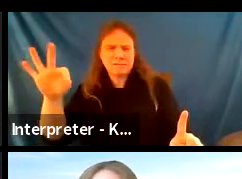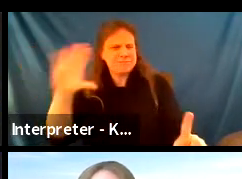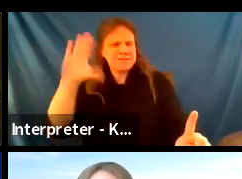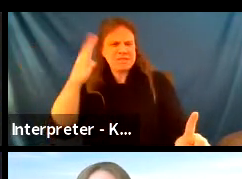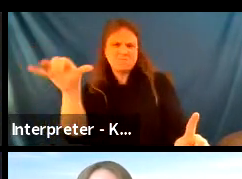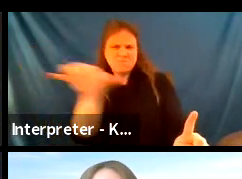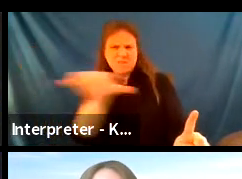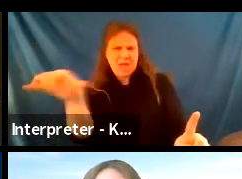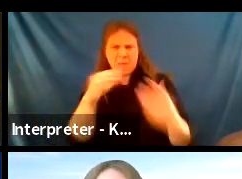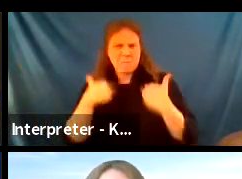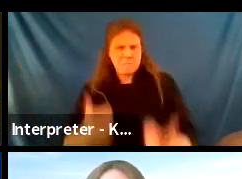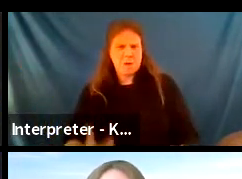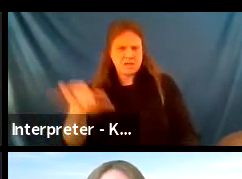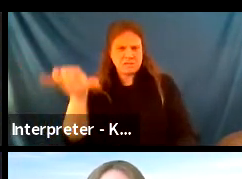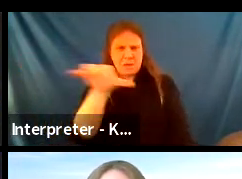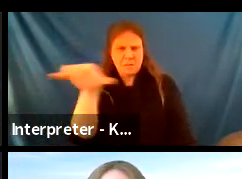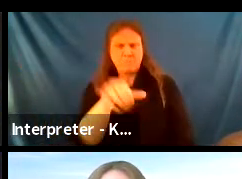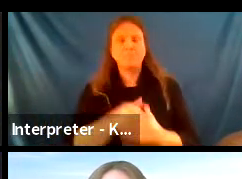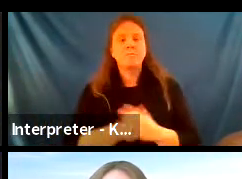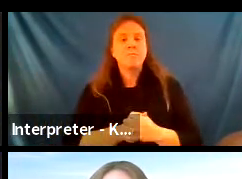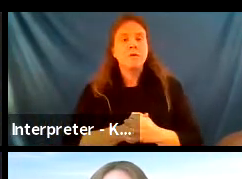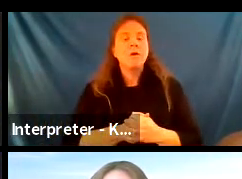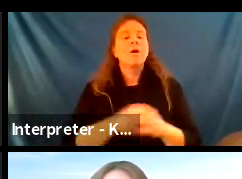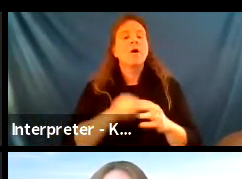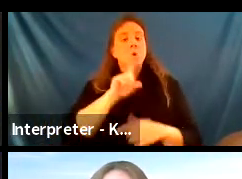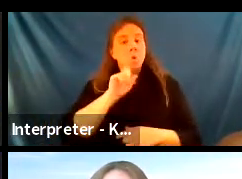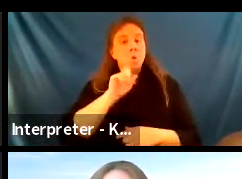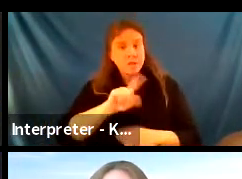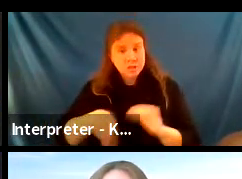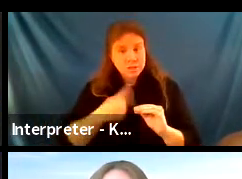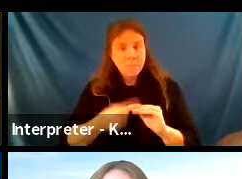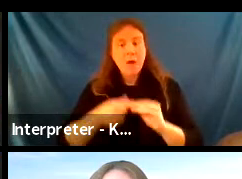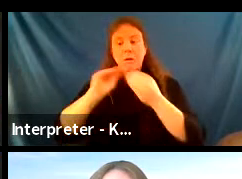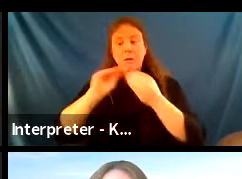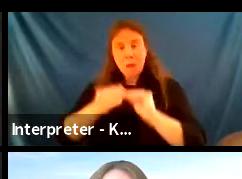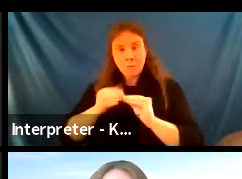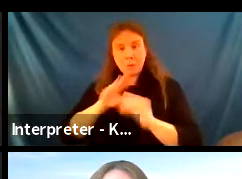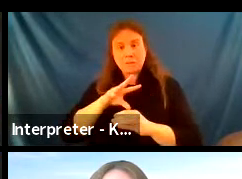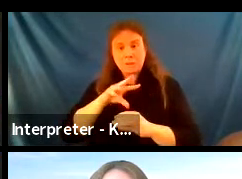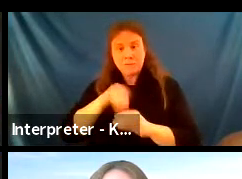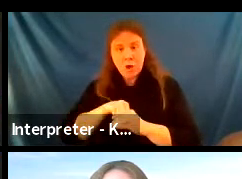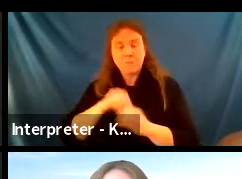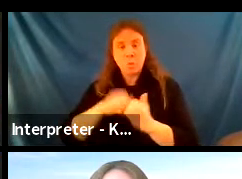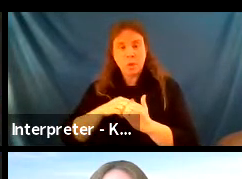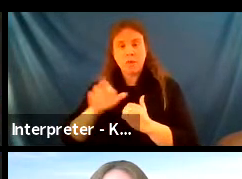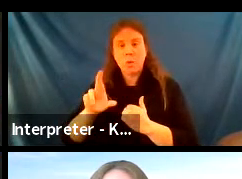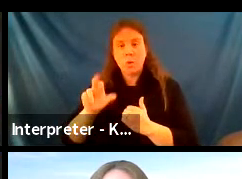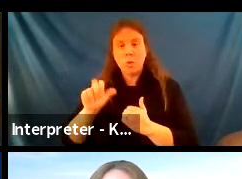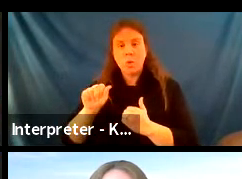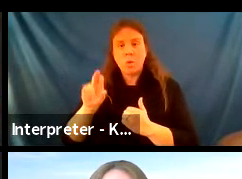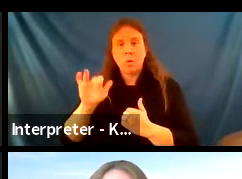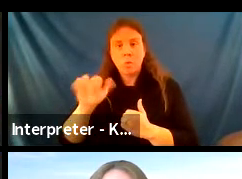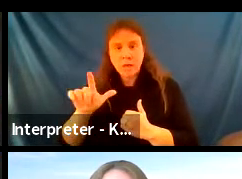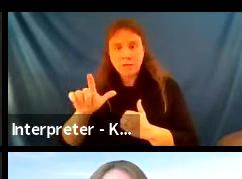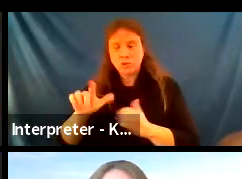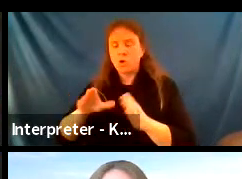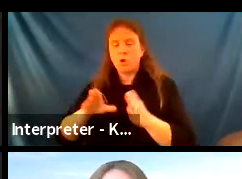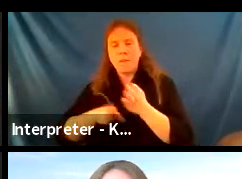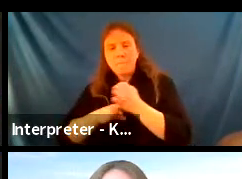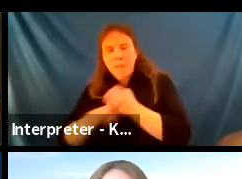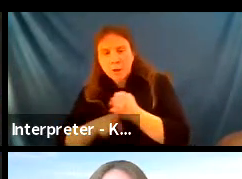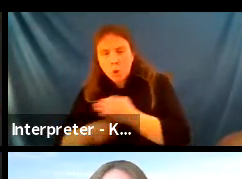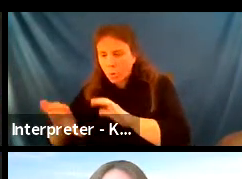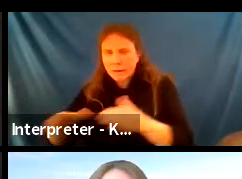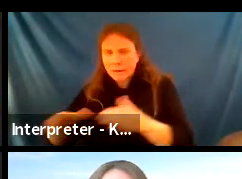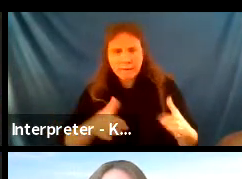the diversity built into the trials and the data on ethnic and racial minorities and other subgroups, this,